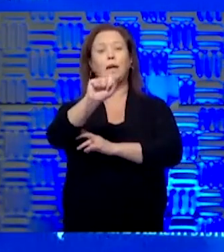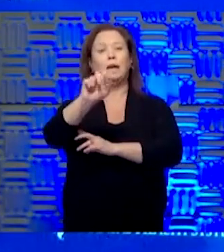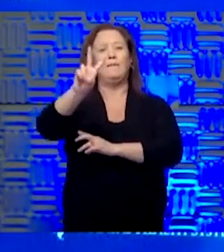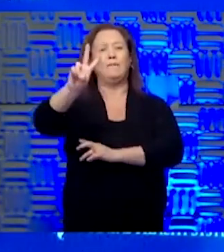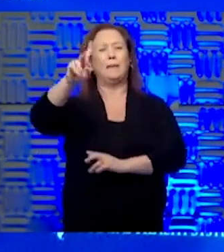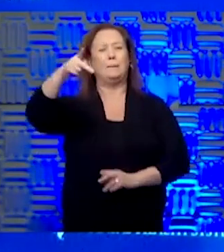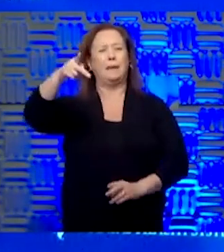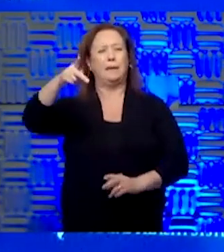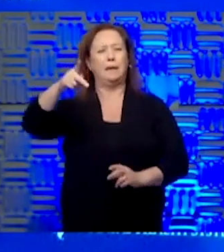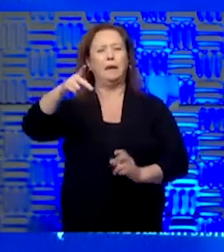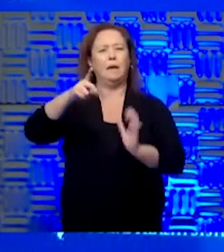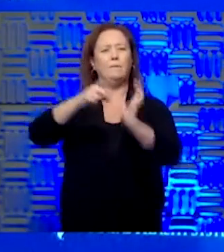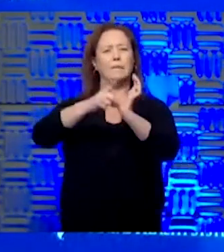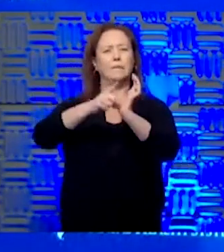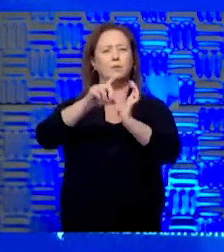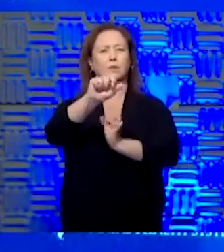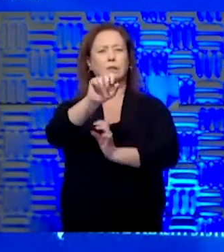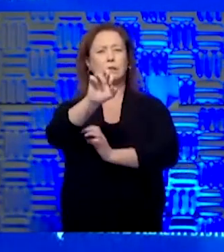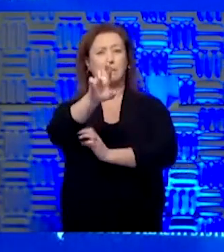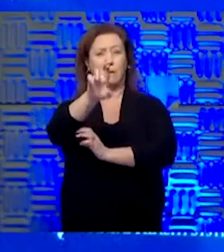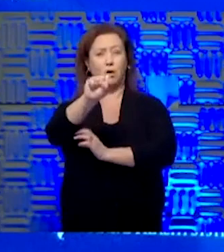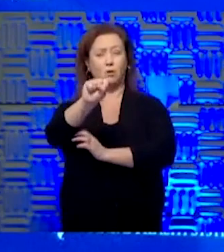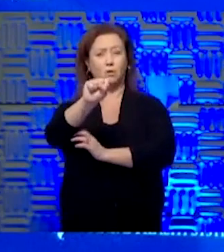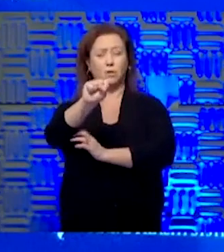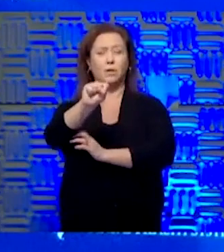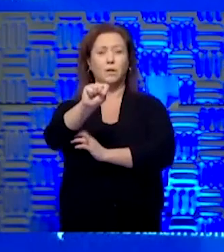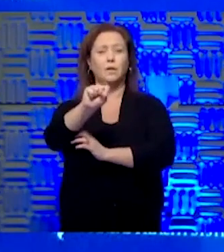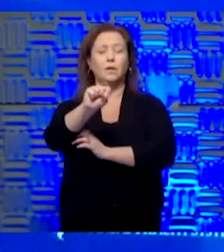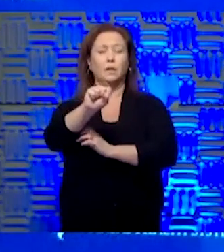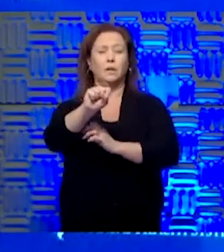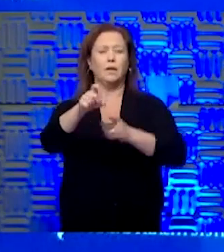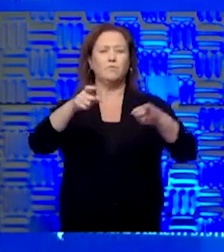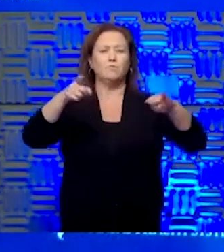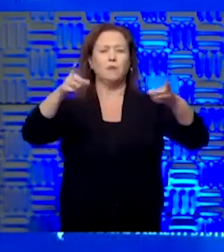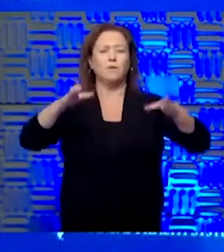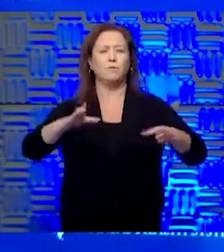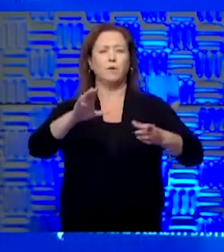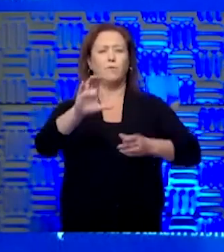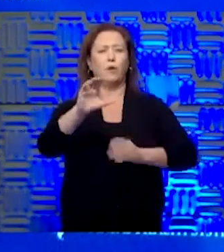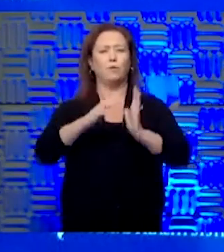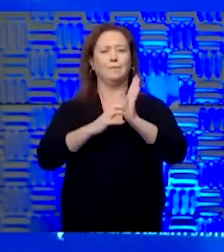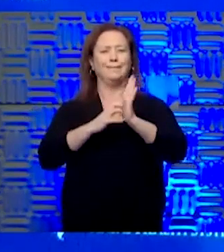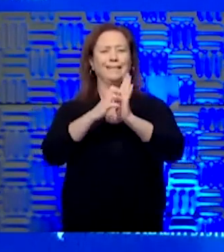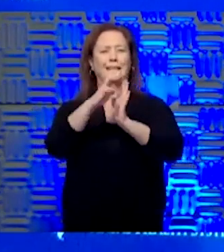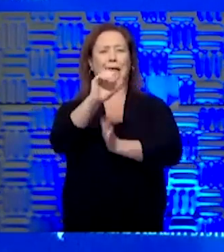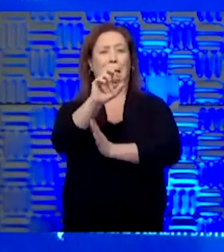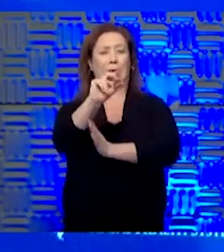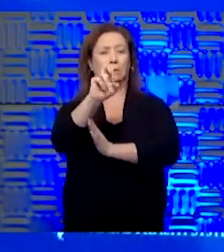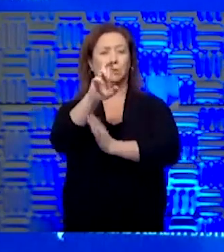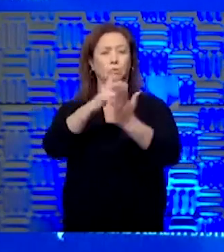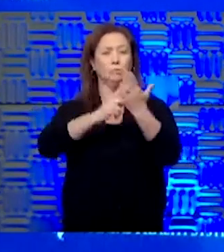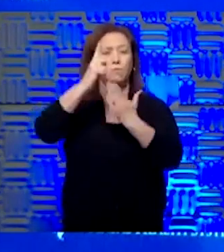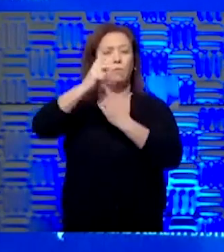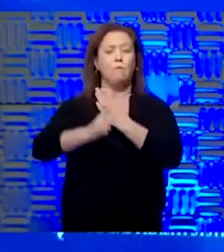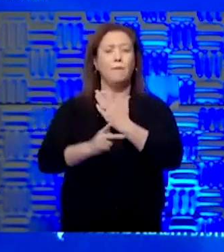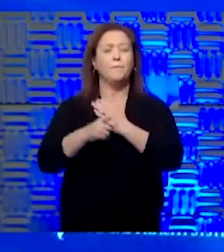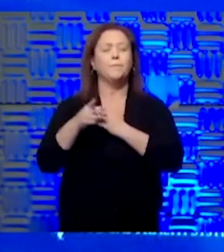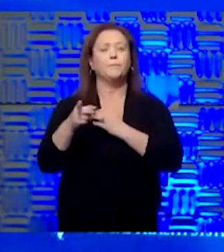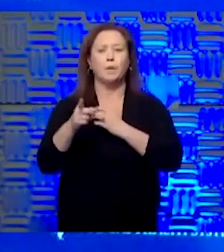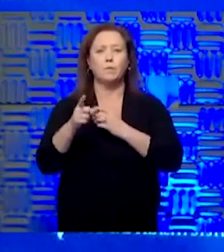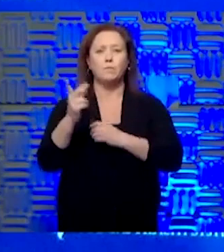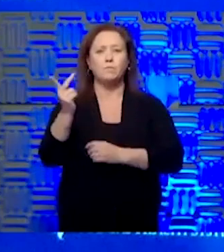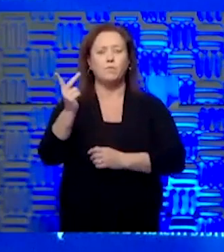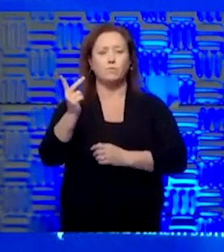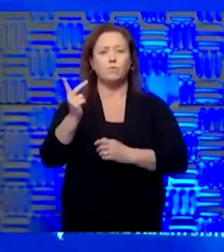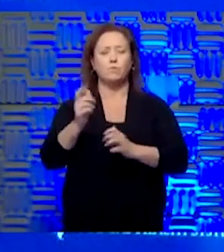Physician Affairs and who is also the Medical Physician Director of our cancer program. And I think it'll be great to have those two